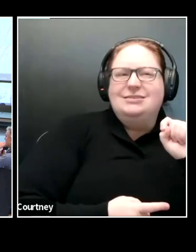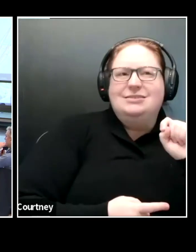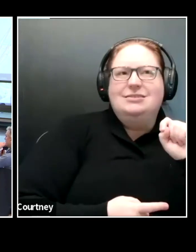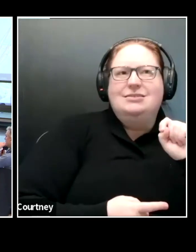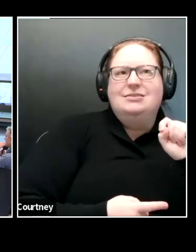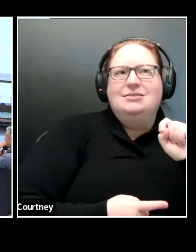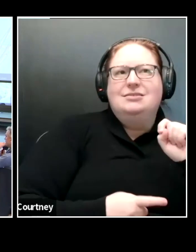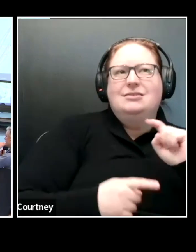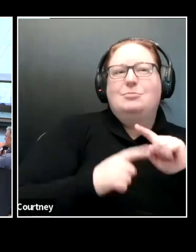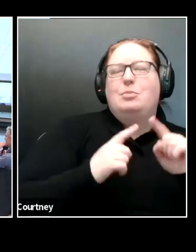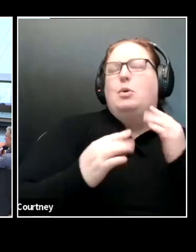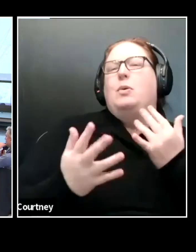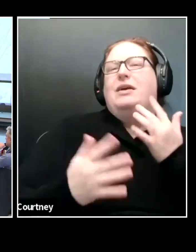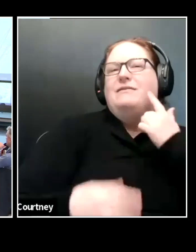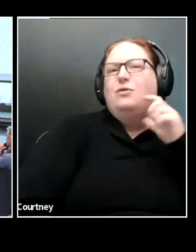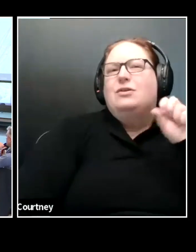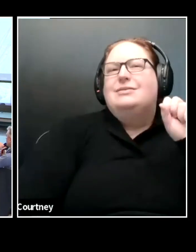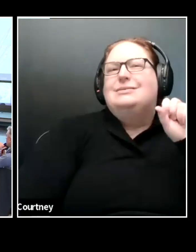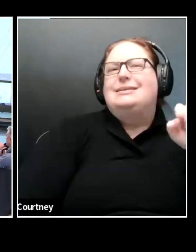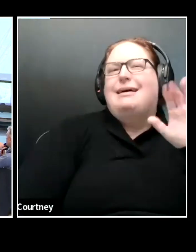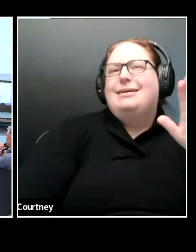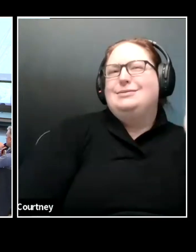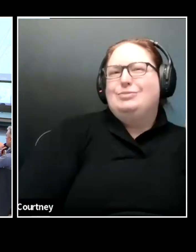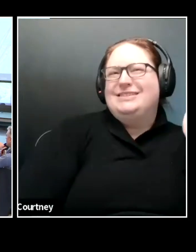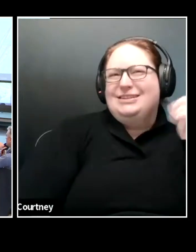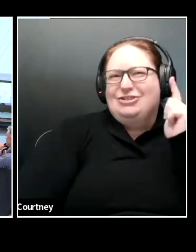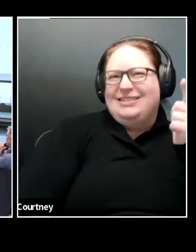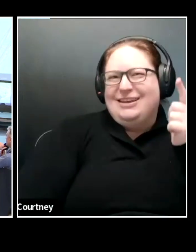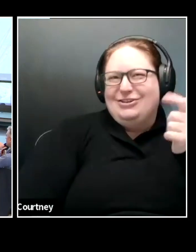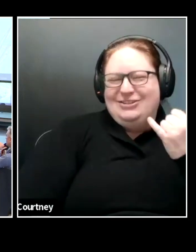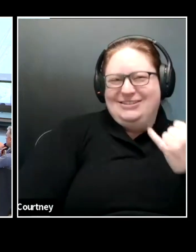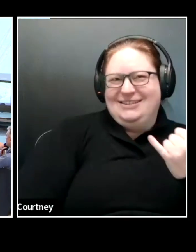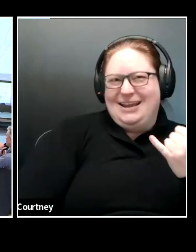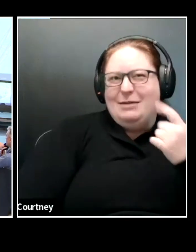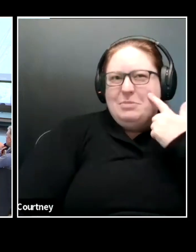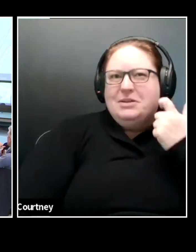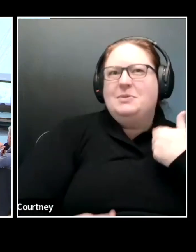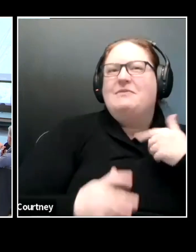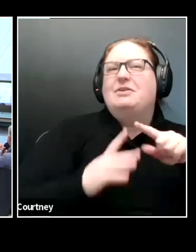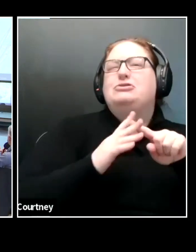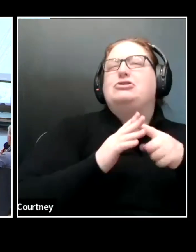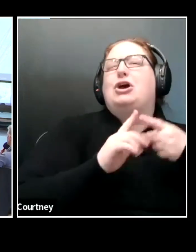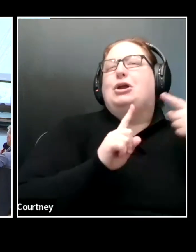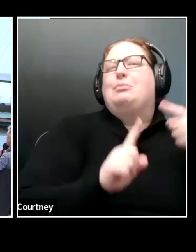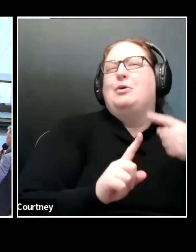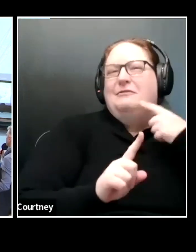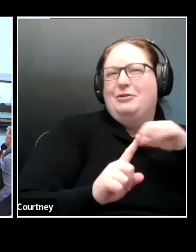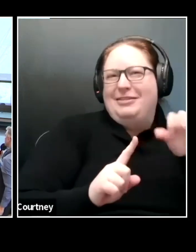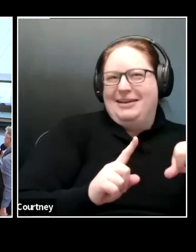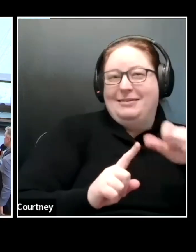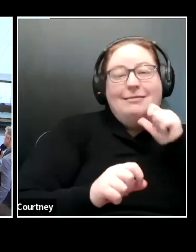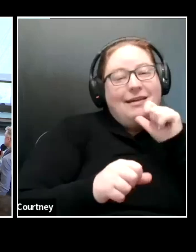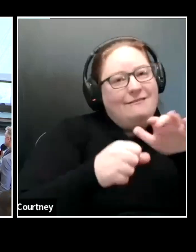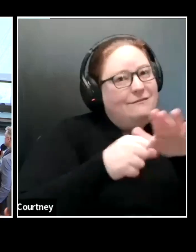presentation later today because there's a bit of a starting point for that. Okay. Not quite